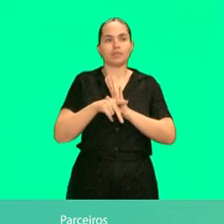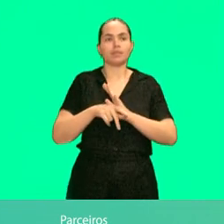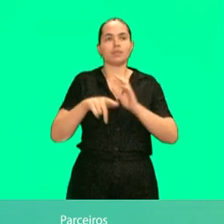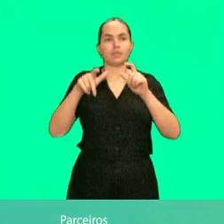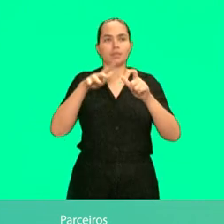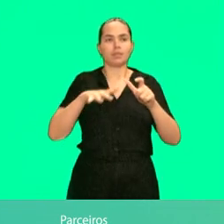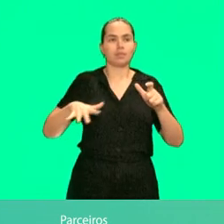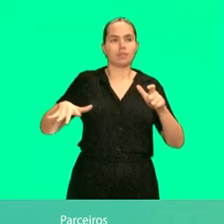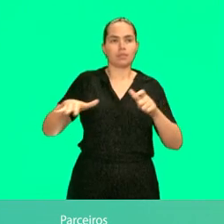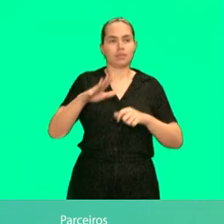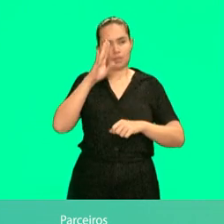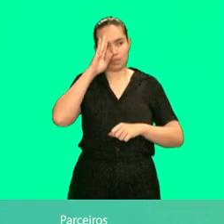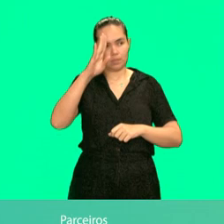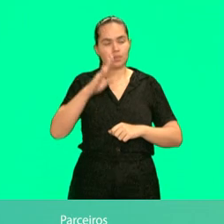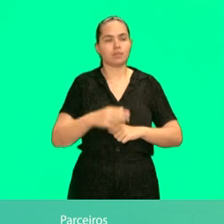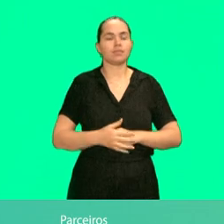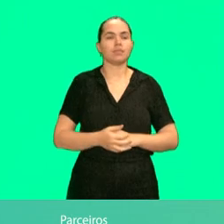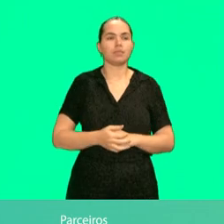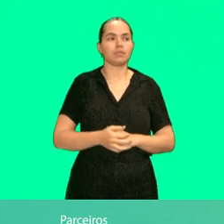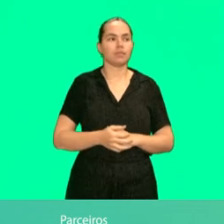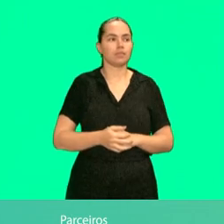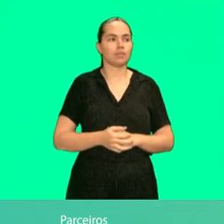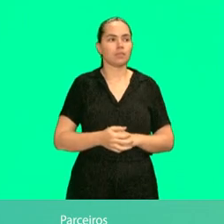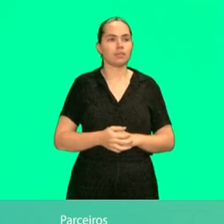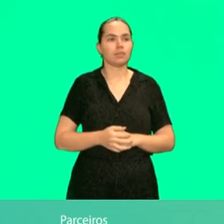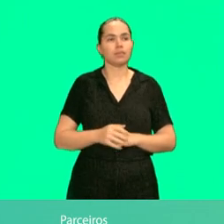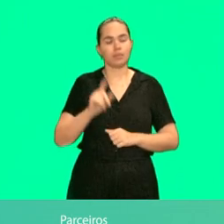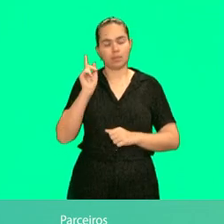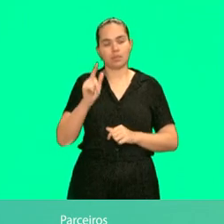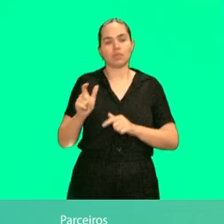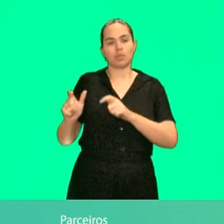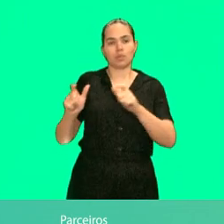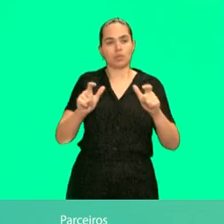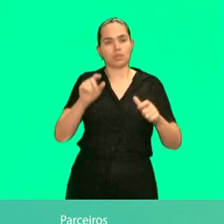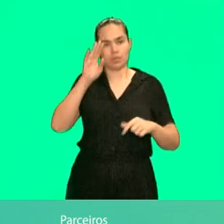We have Yara, Yara here.